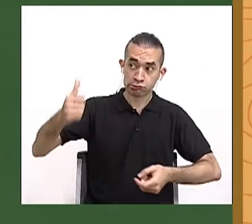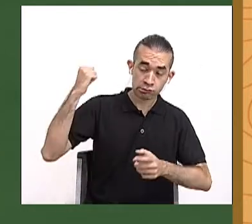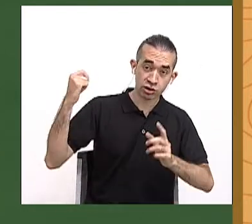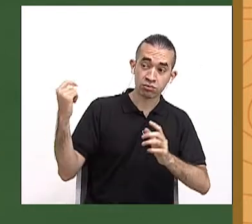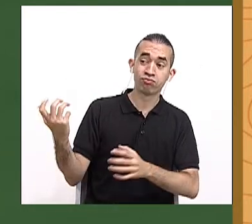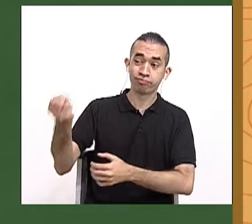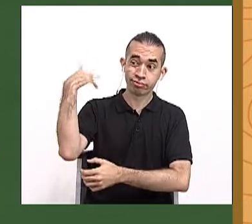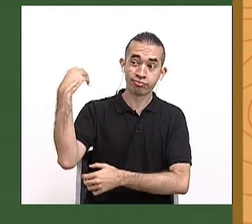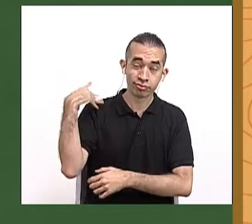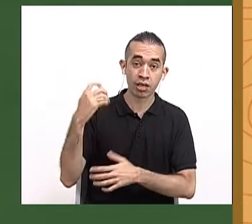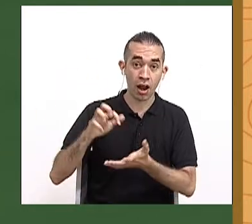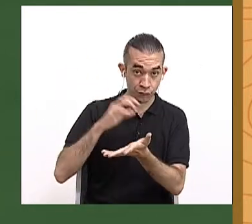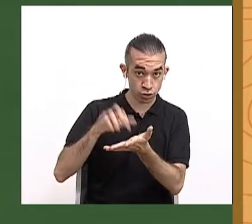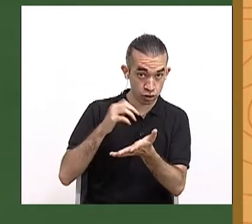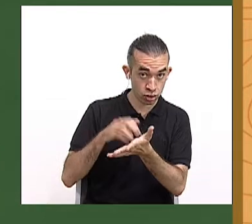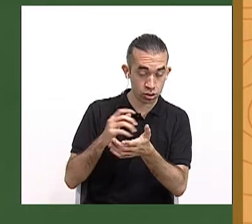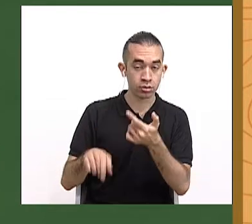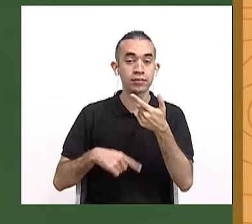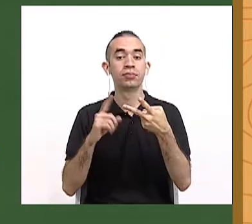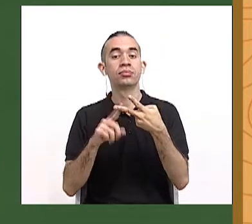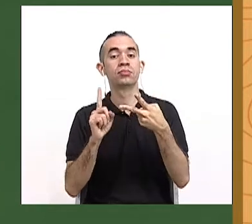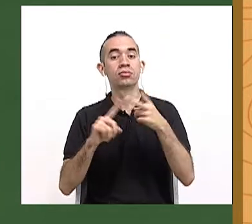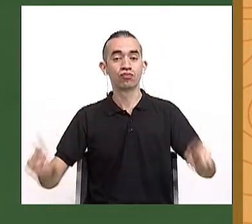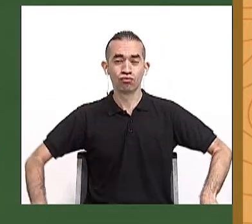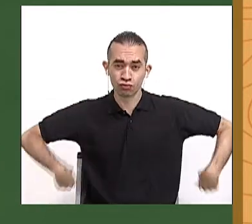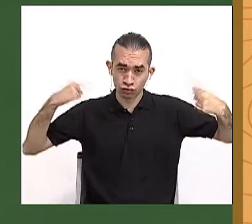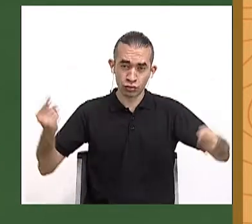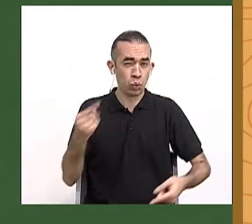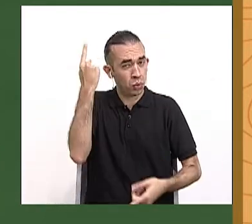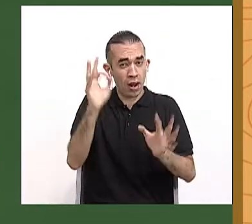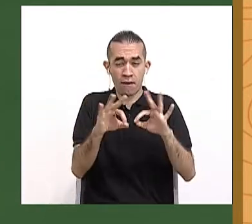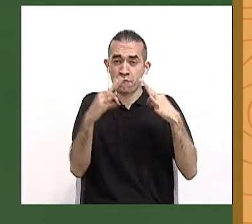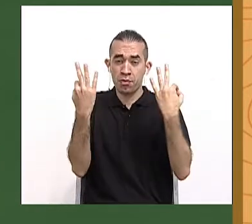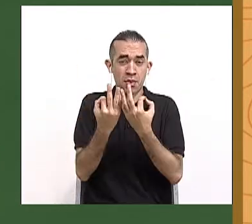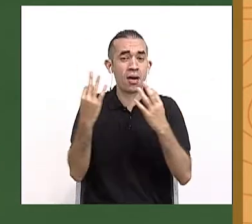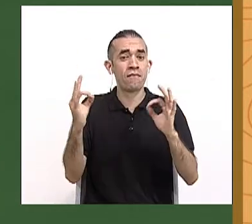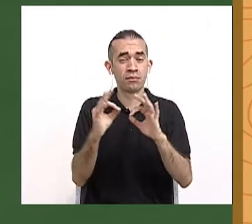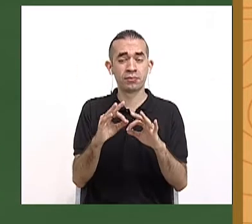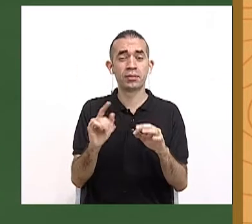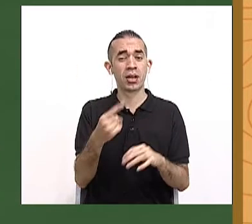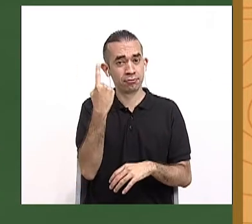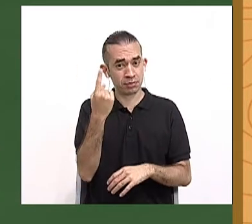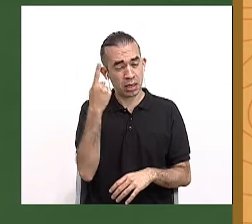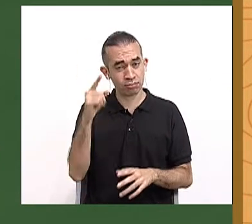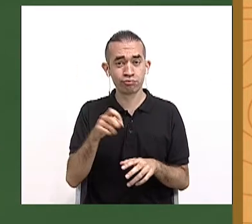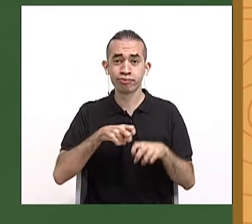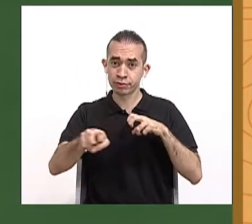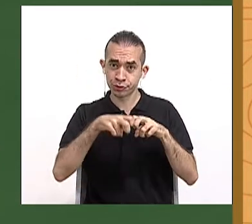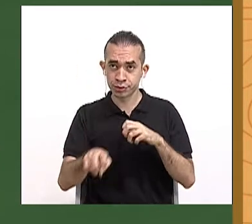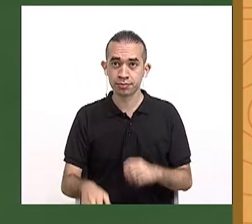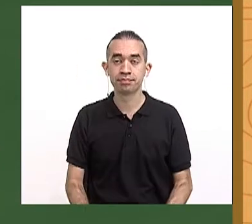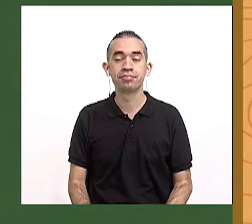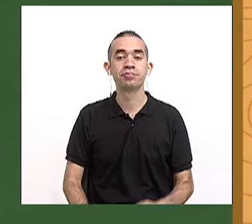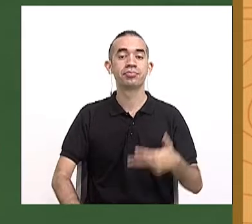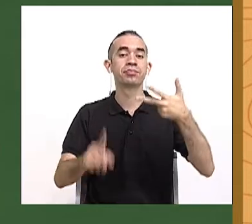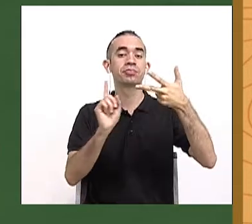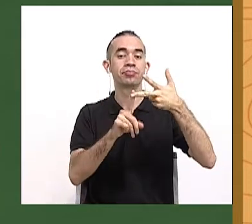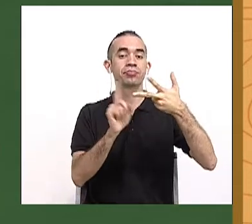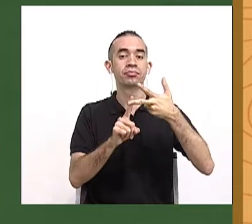true or false next to each sentence. So number 1, ox carts were used to